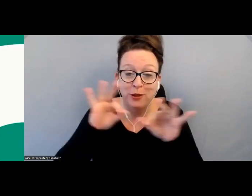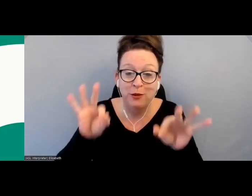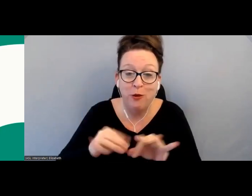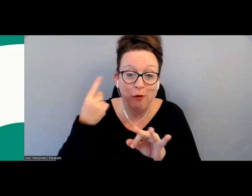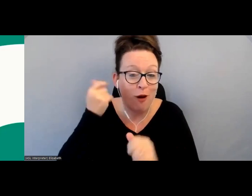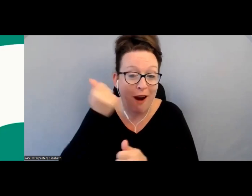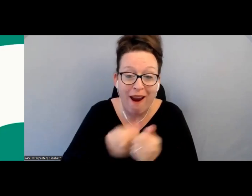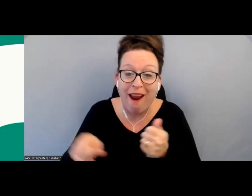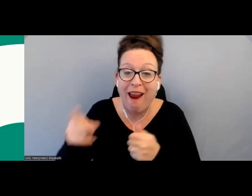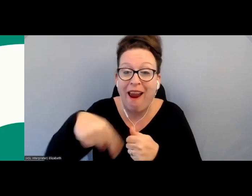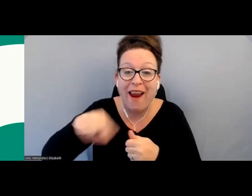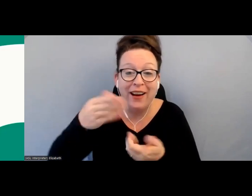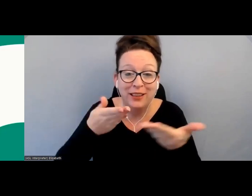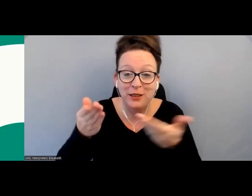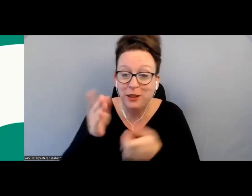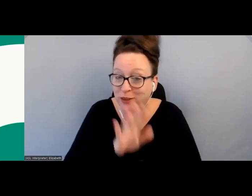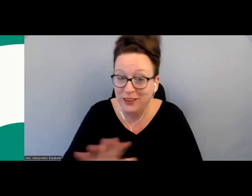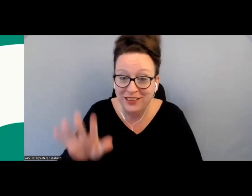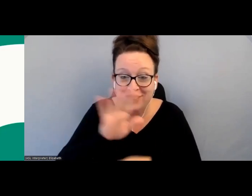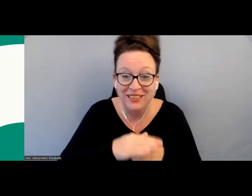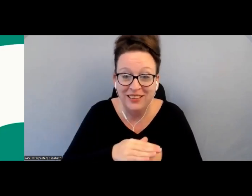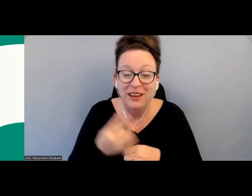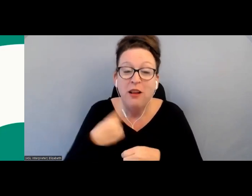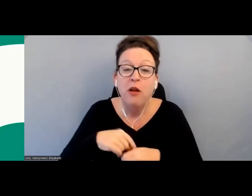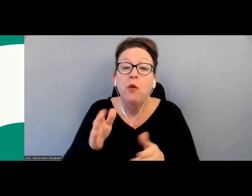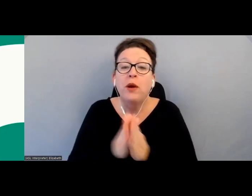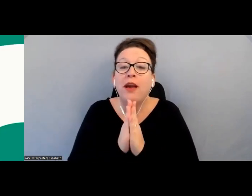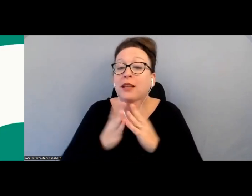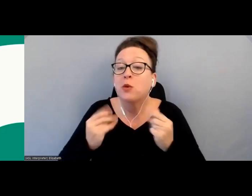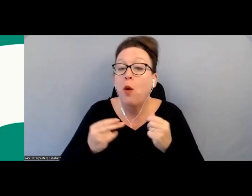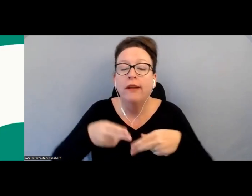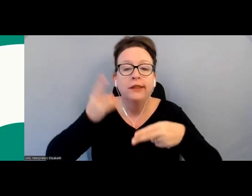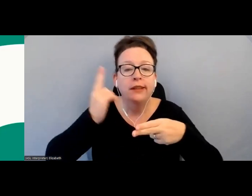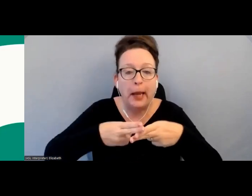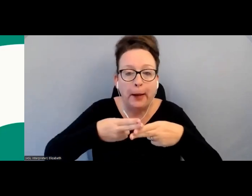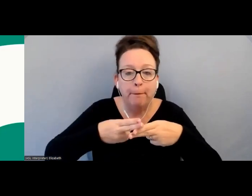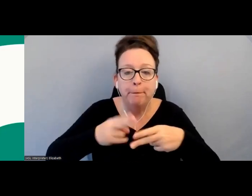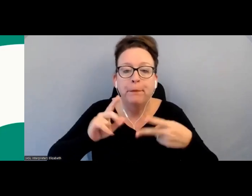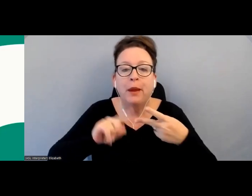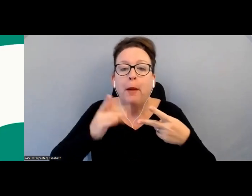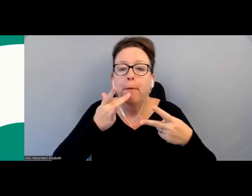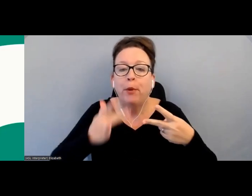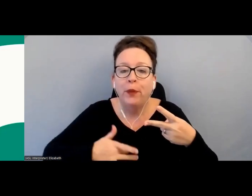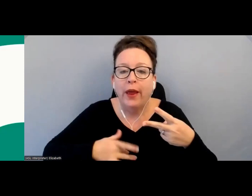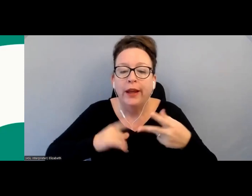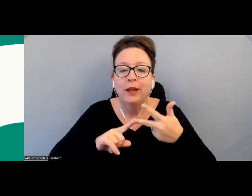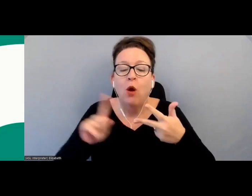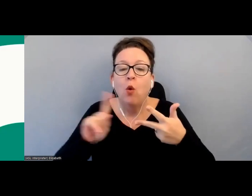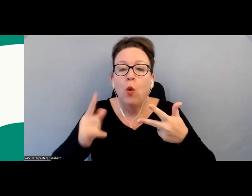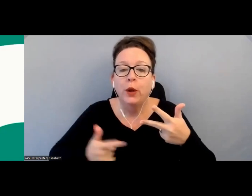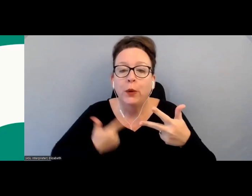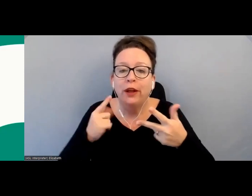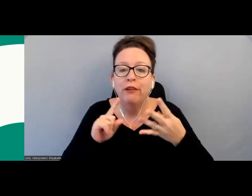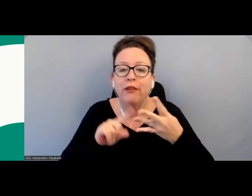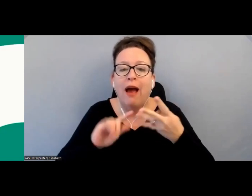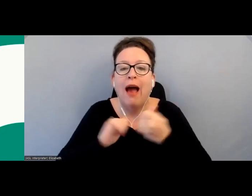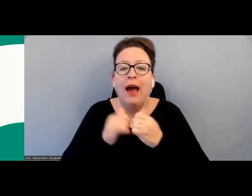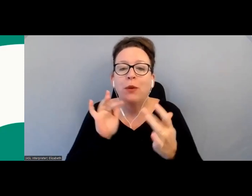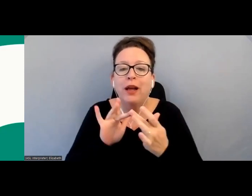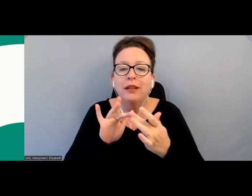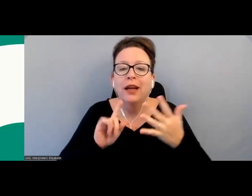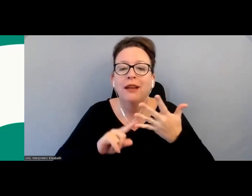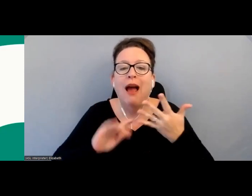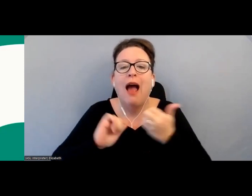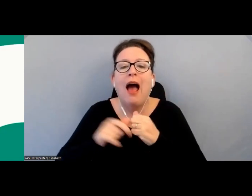service anywhere. We ask name, date of birth, where you live, how do we get in touch with you? And how did you hear about